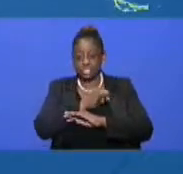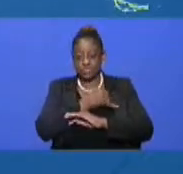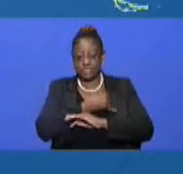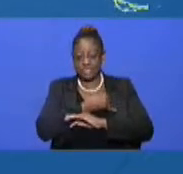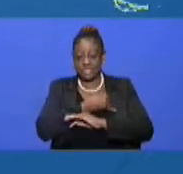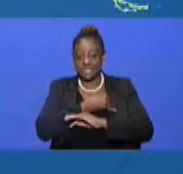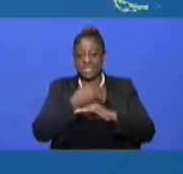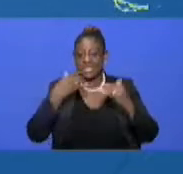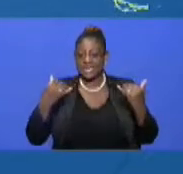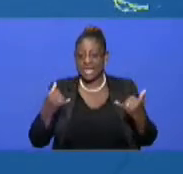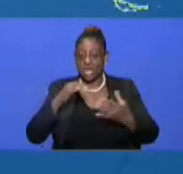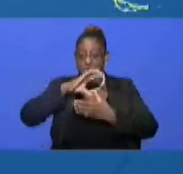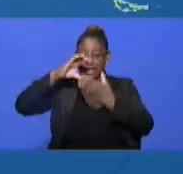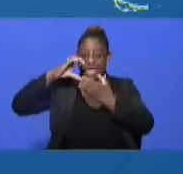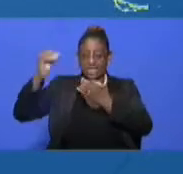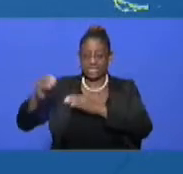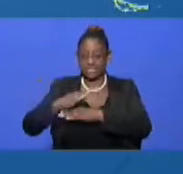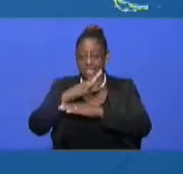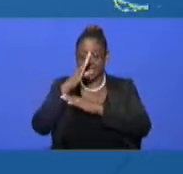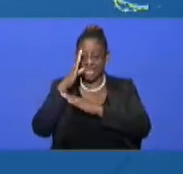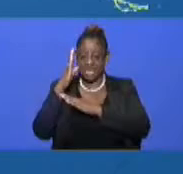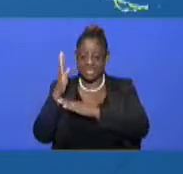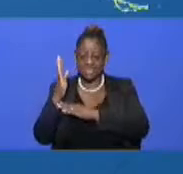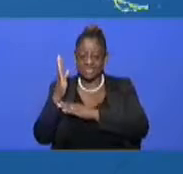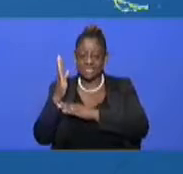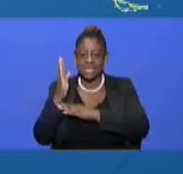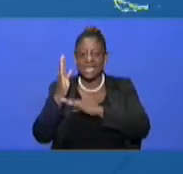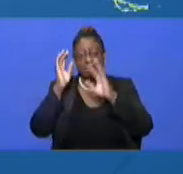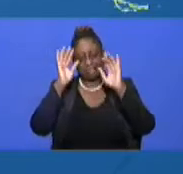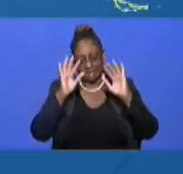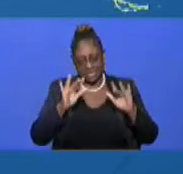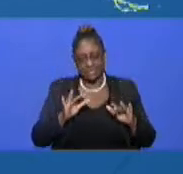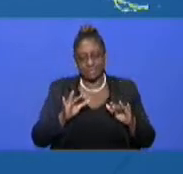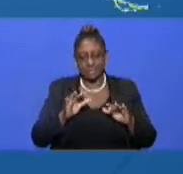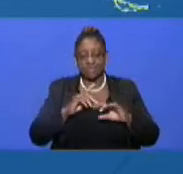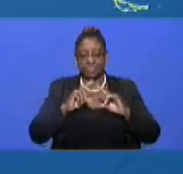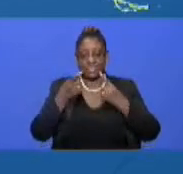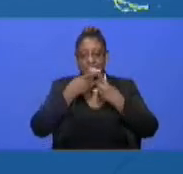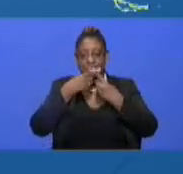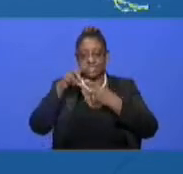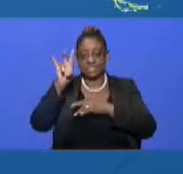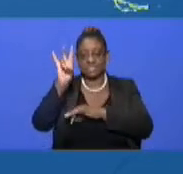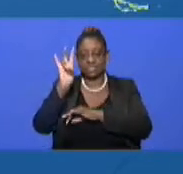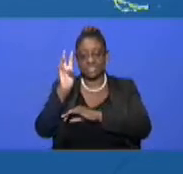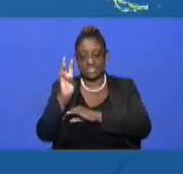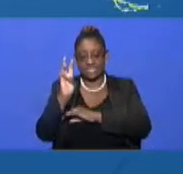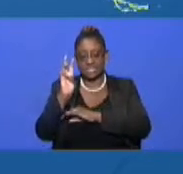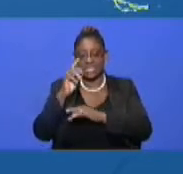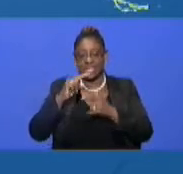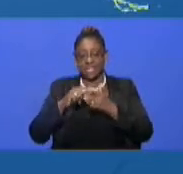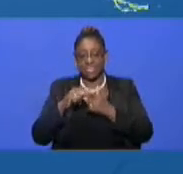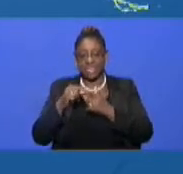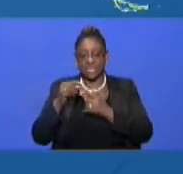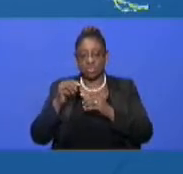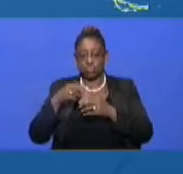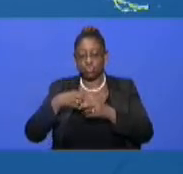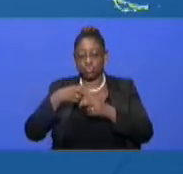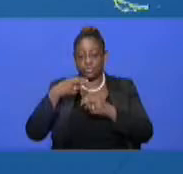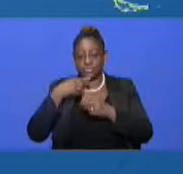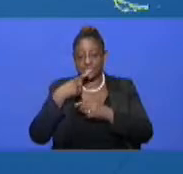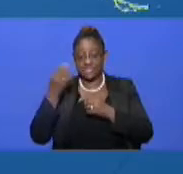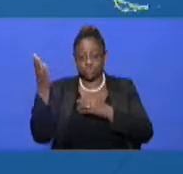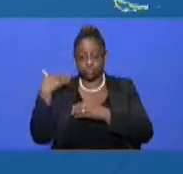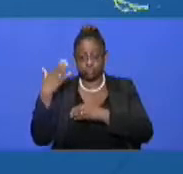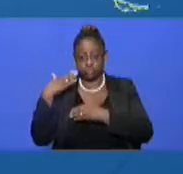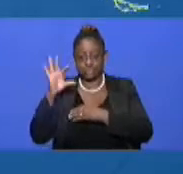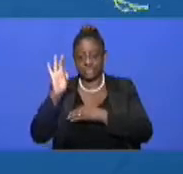Right now, we're under cloudy skies with some recent light rain showers. Temperature is 76 degrees. Relative humidity very rich at 90%.